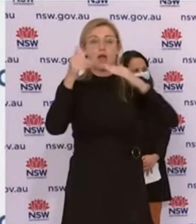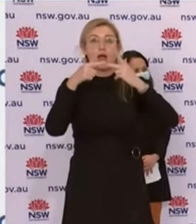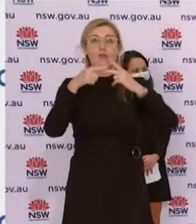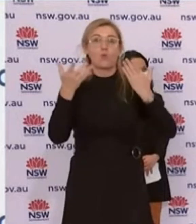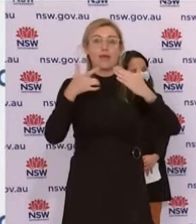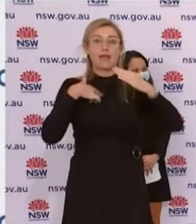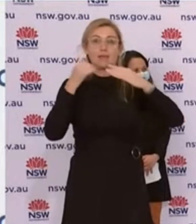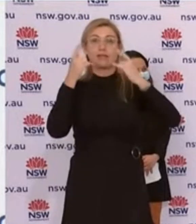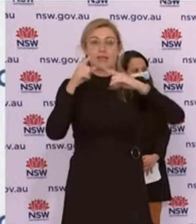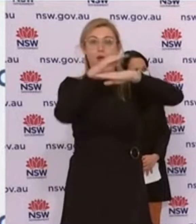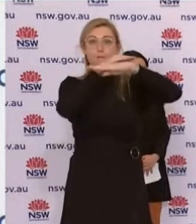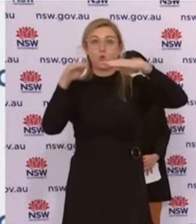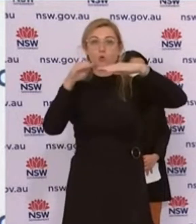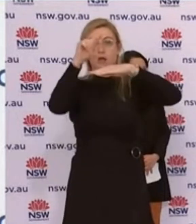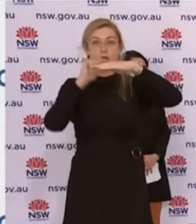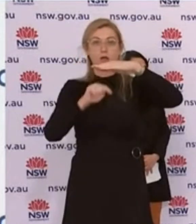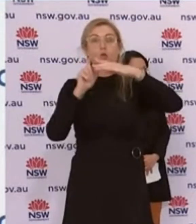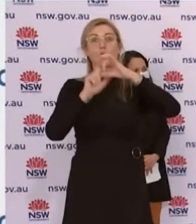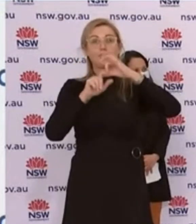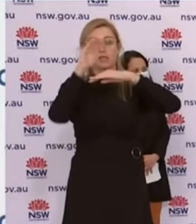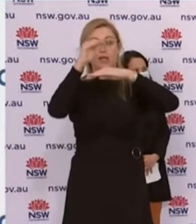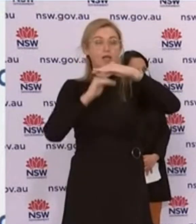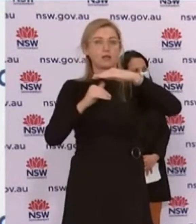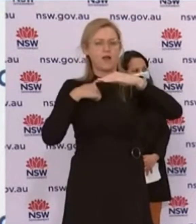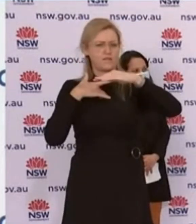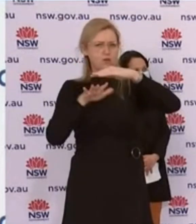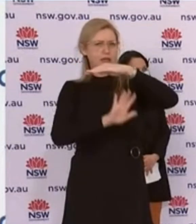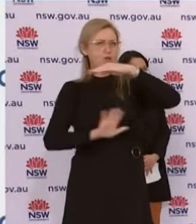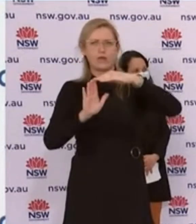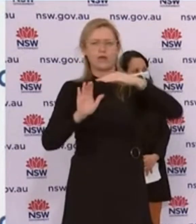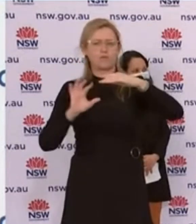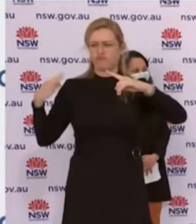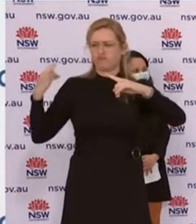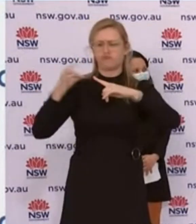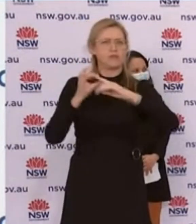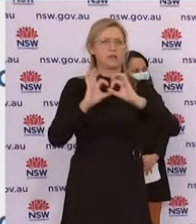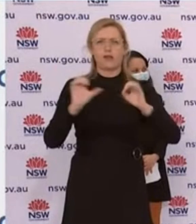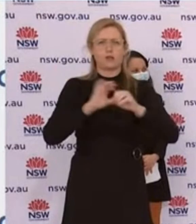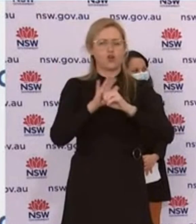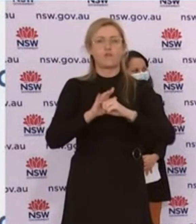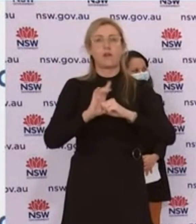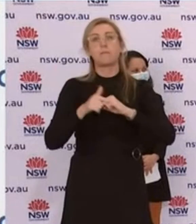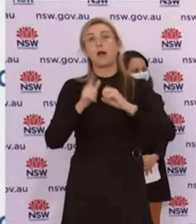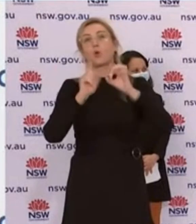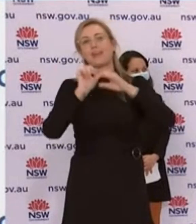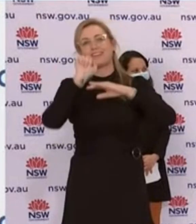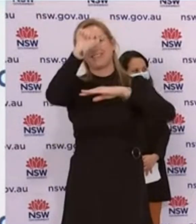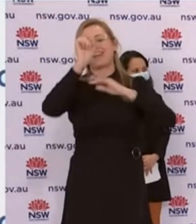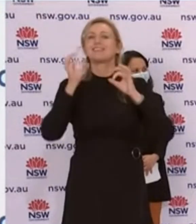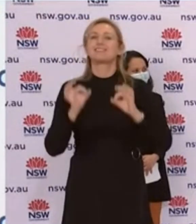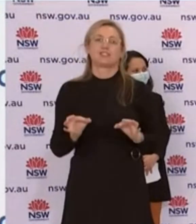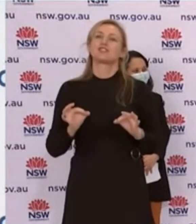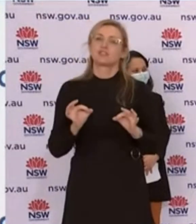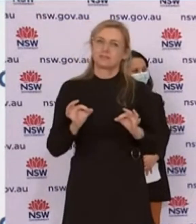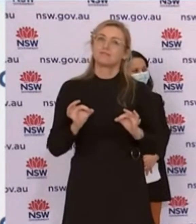Wales have not had, I don't think, any cases of COVID for a long time. They're really decisions for the Queensland